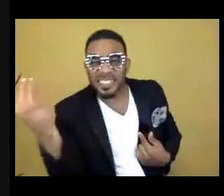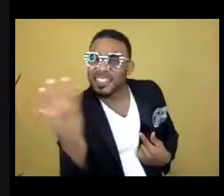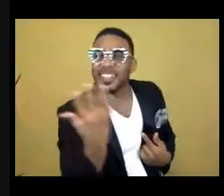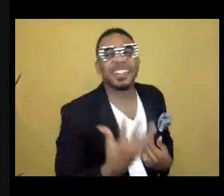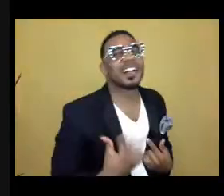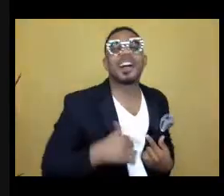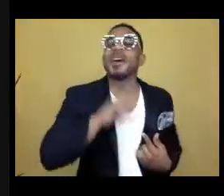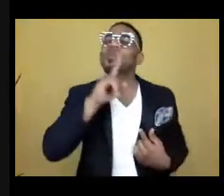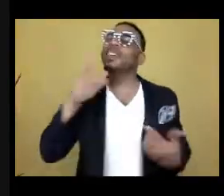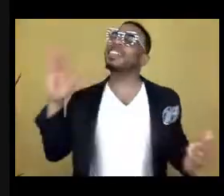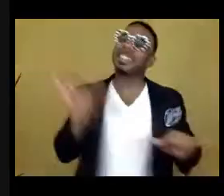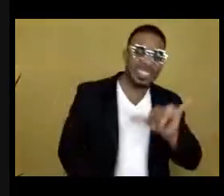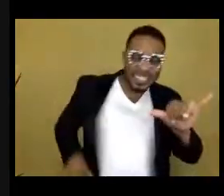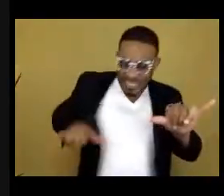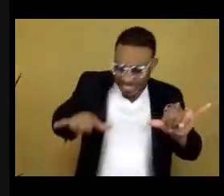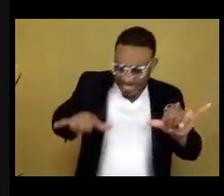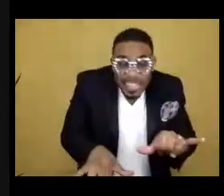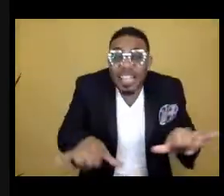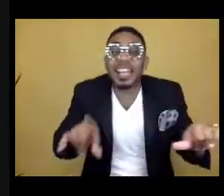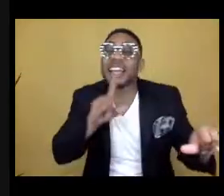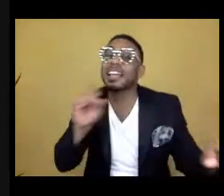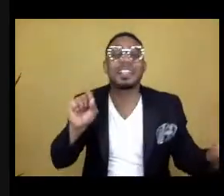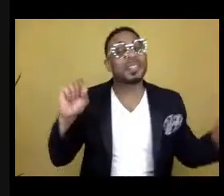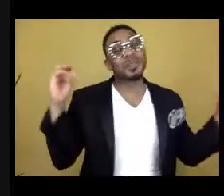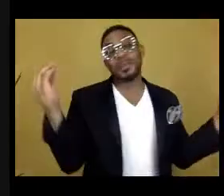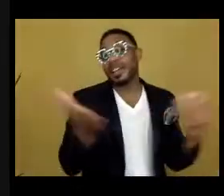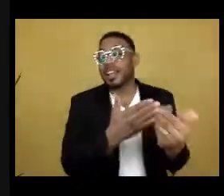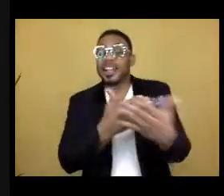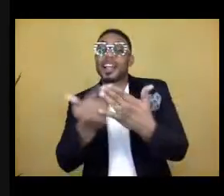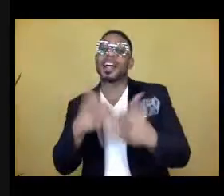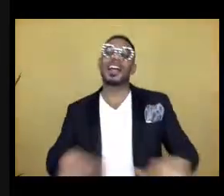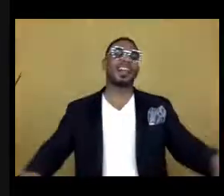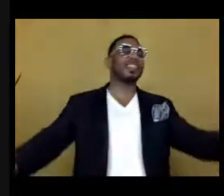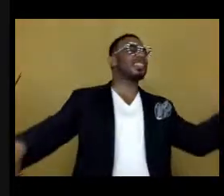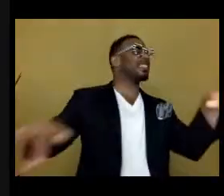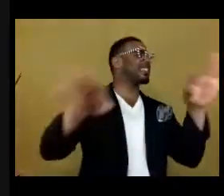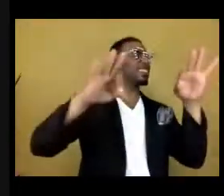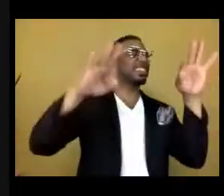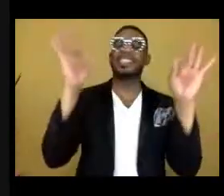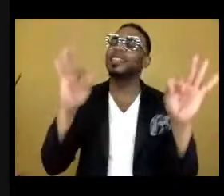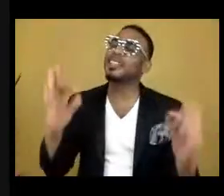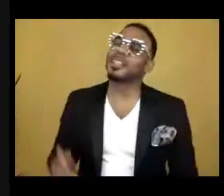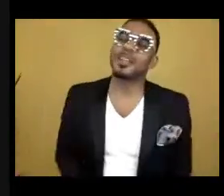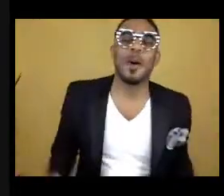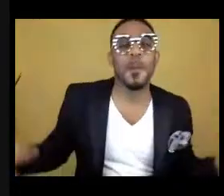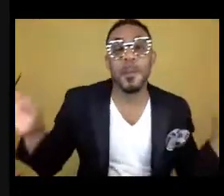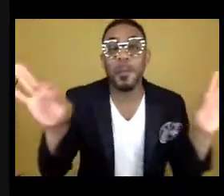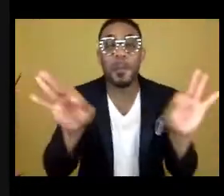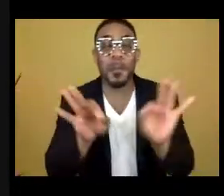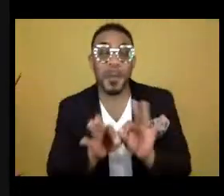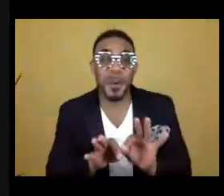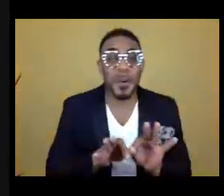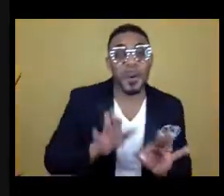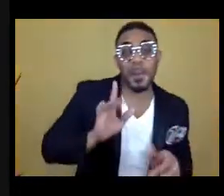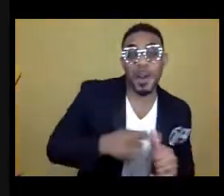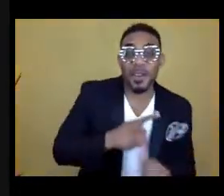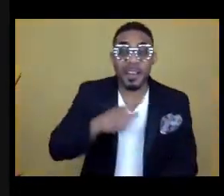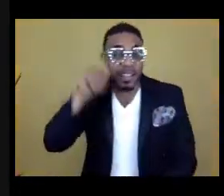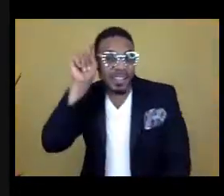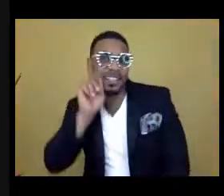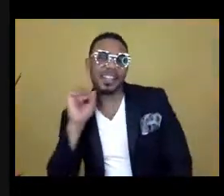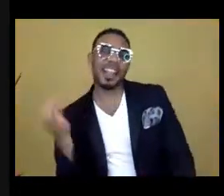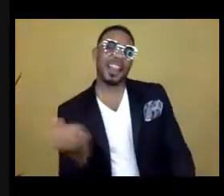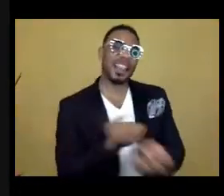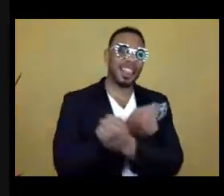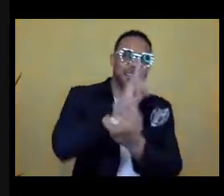gonna be here. It's a matter of extreme importance. My first teenage